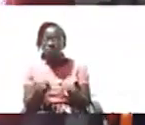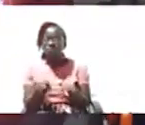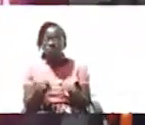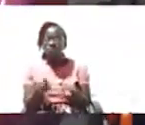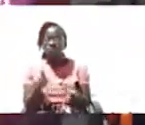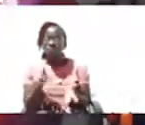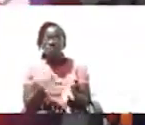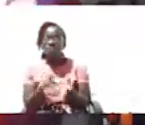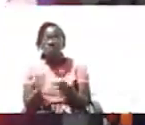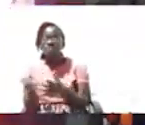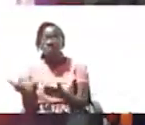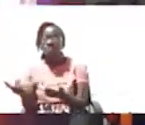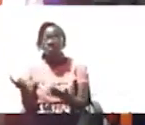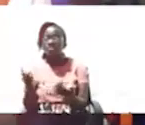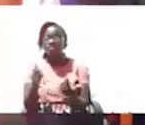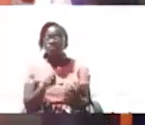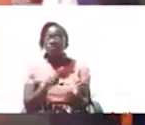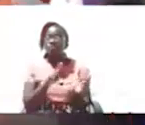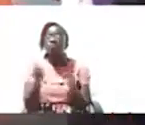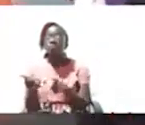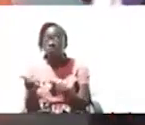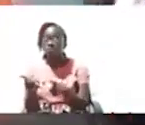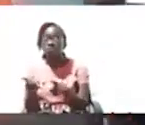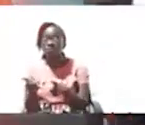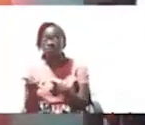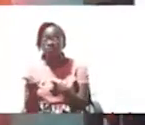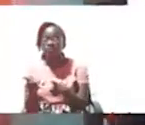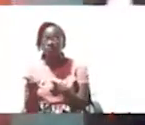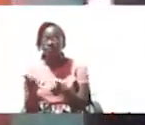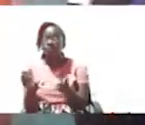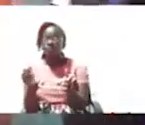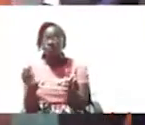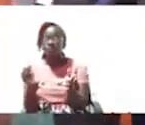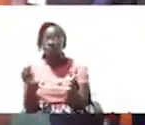So when he went there afterwards,